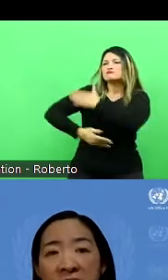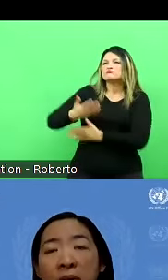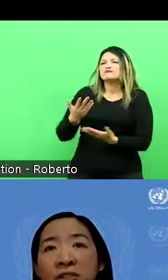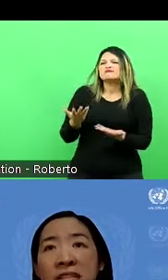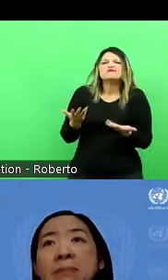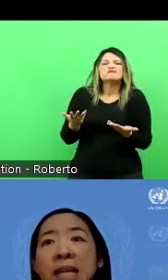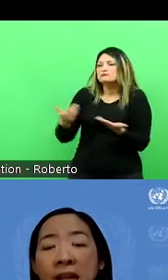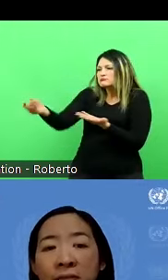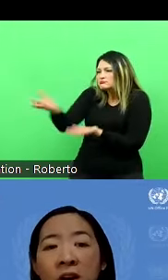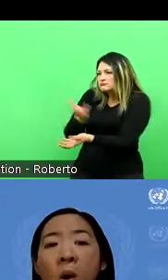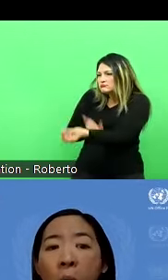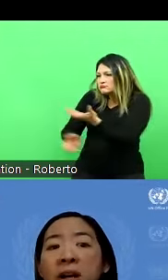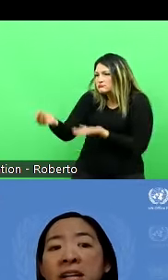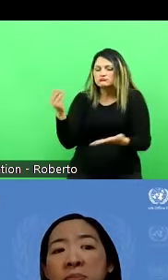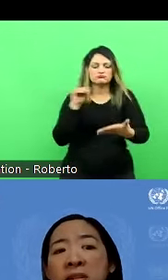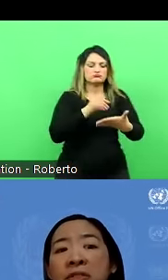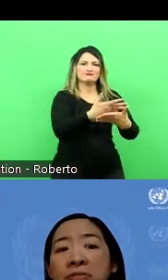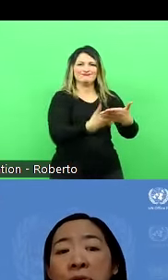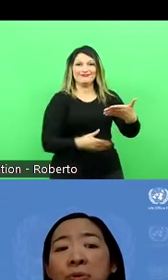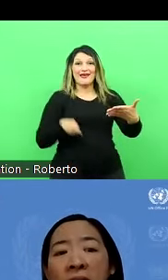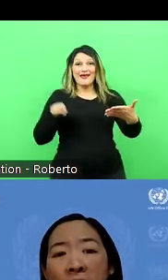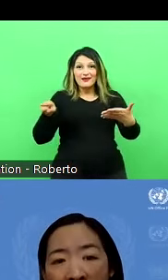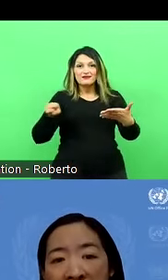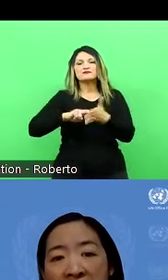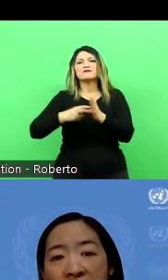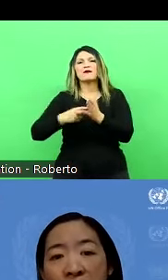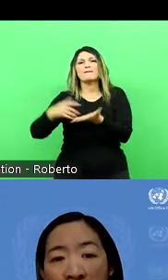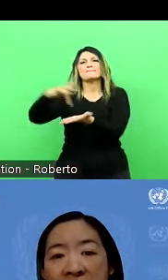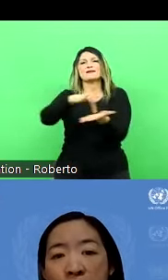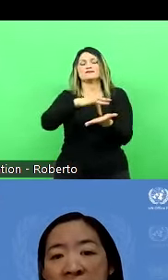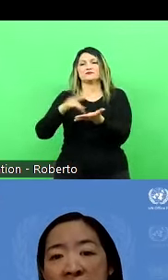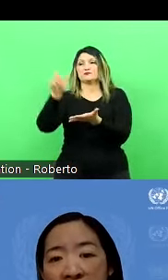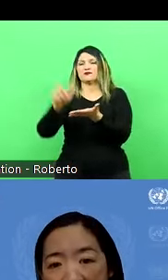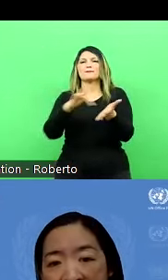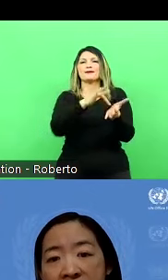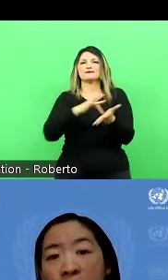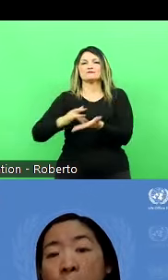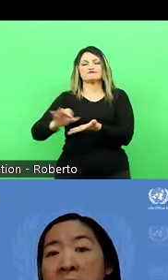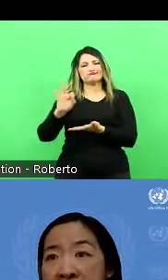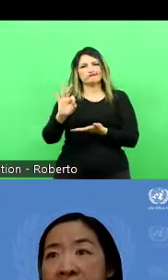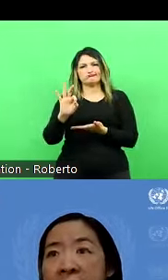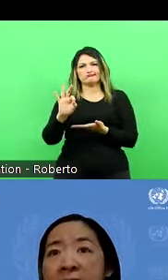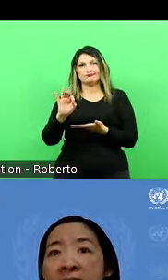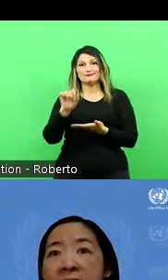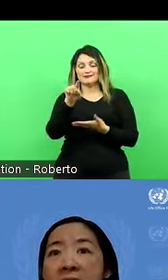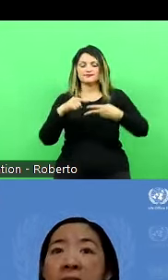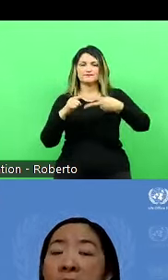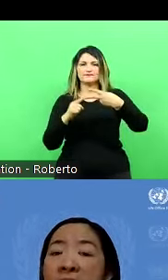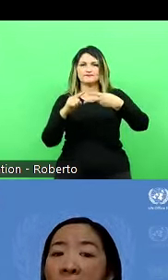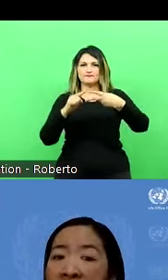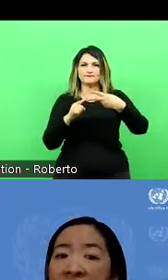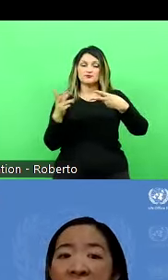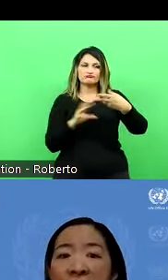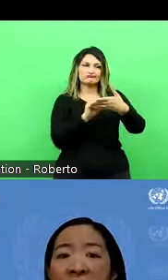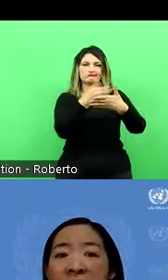or in the process themselves, or it can be done through the Organization of Persons with Disabilities, or OPDs. These are normally